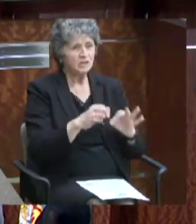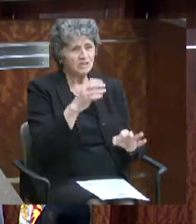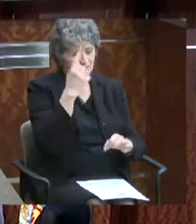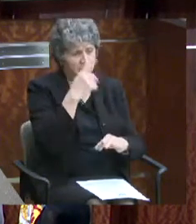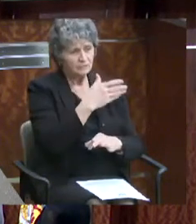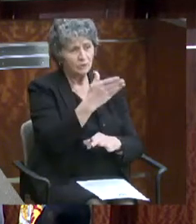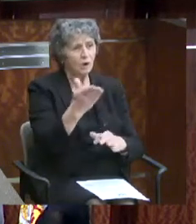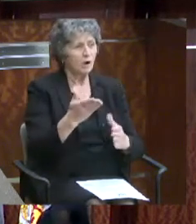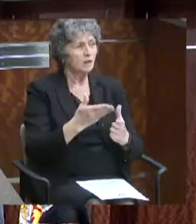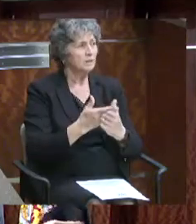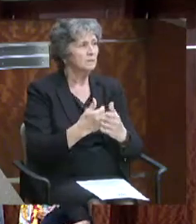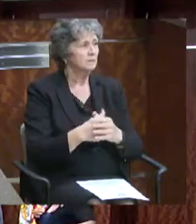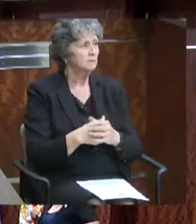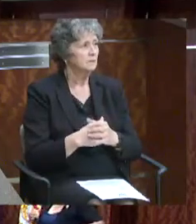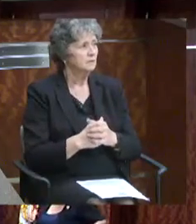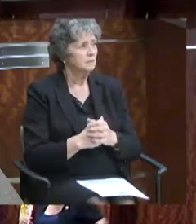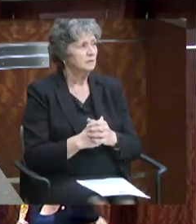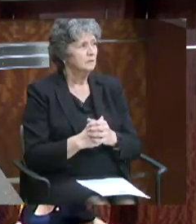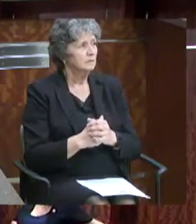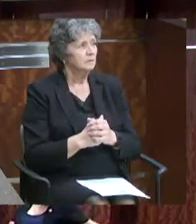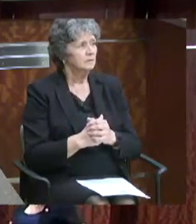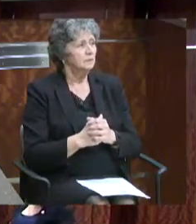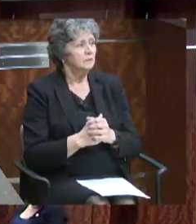and justice for all.